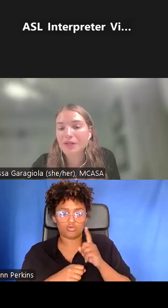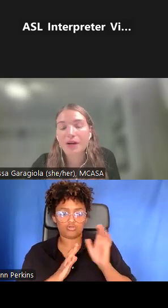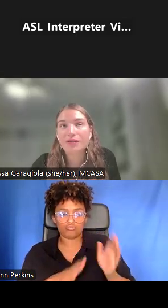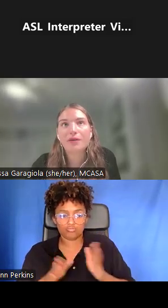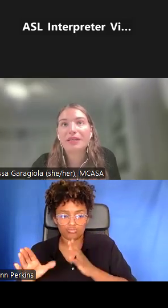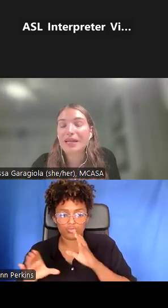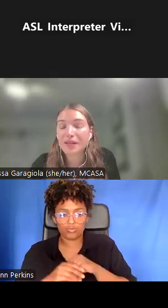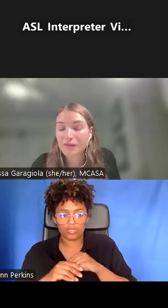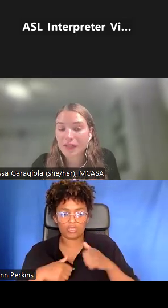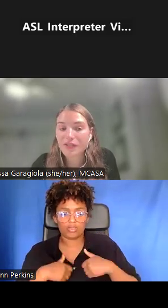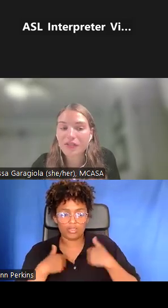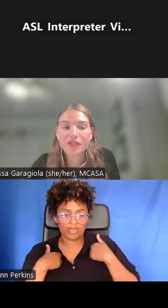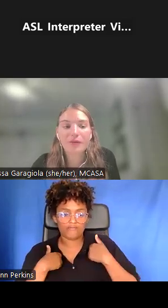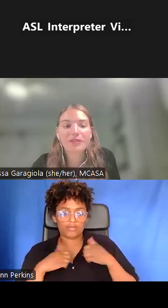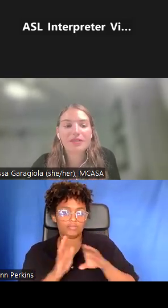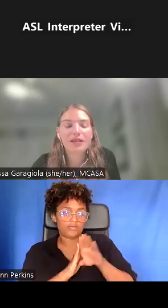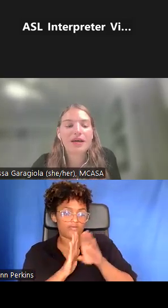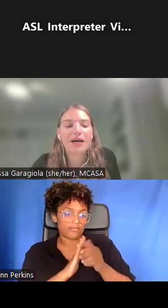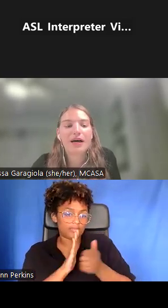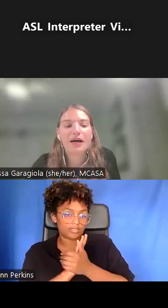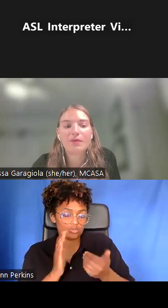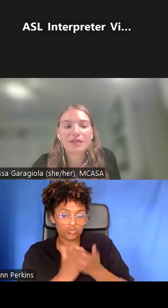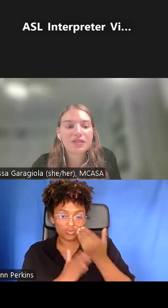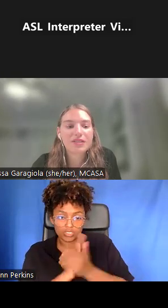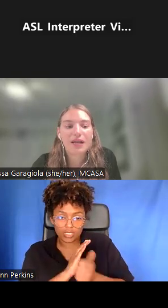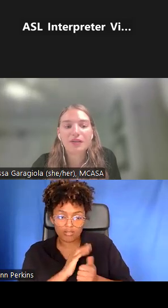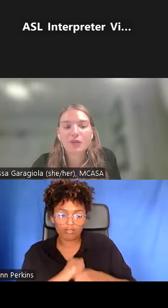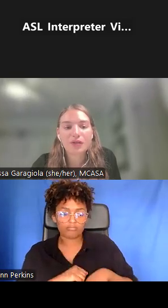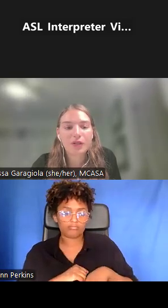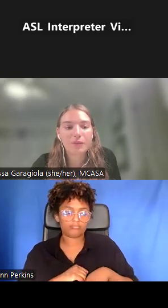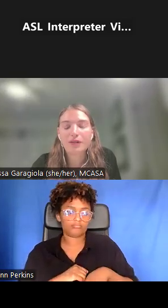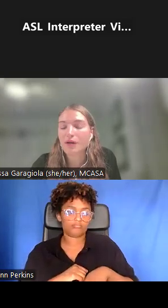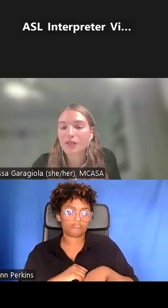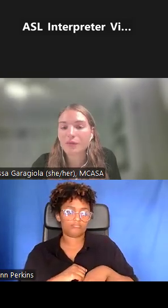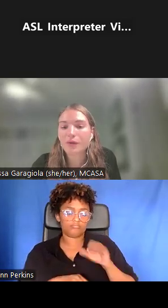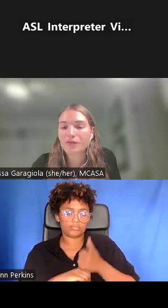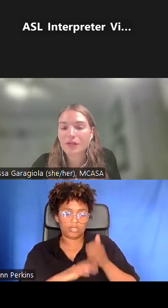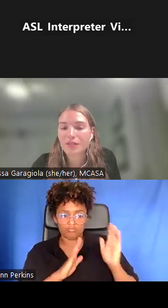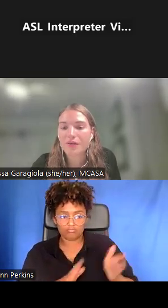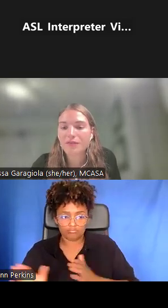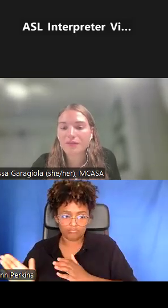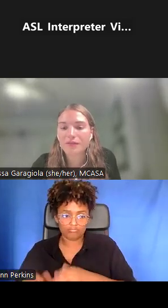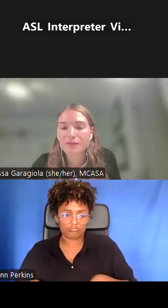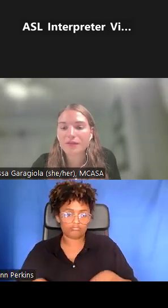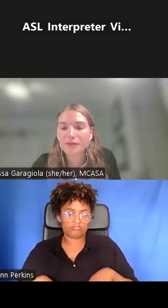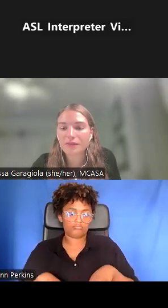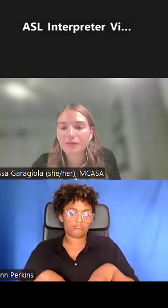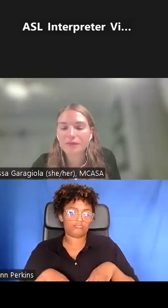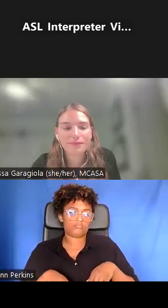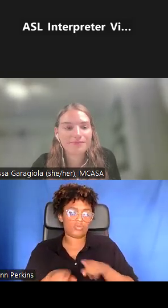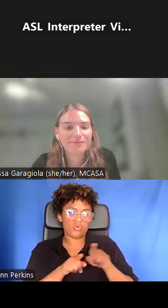or maintaining relationships, and just setting short-term and long-term goals for yourself.